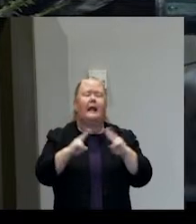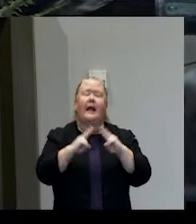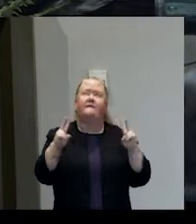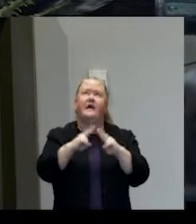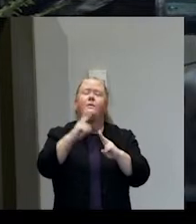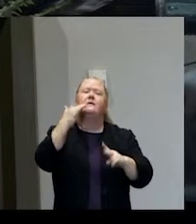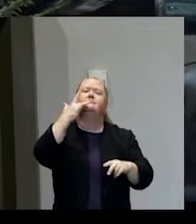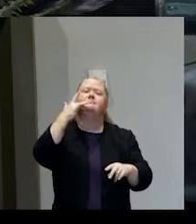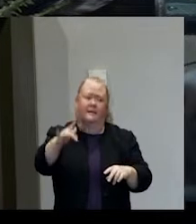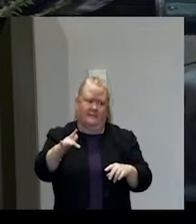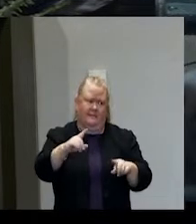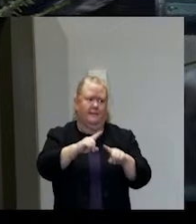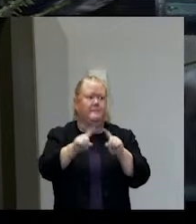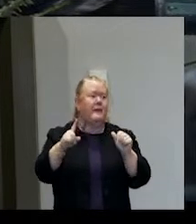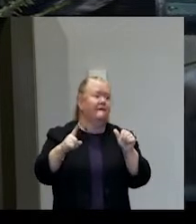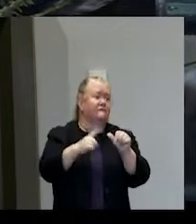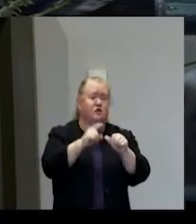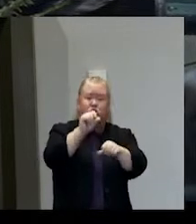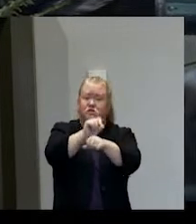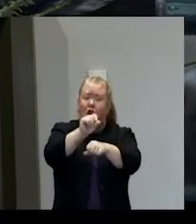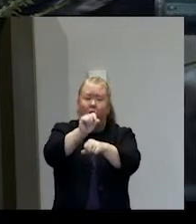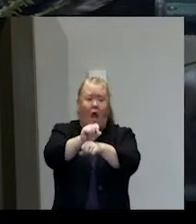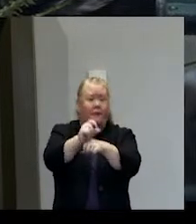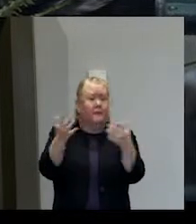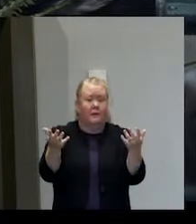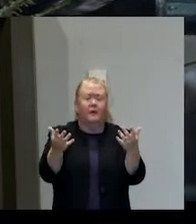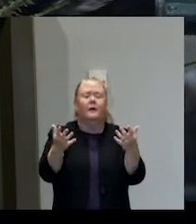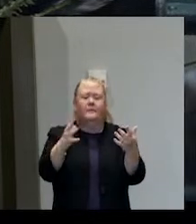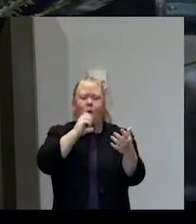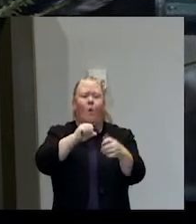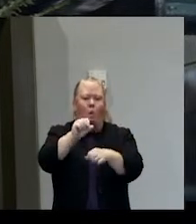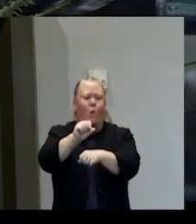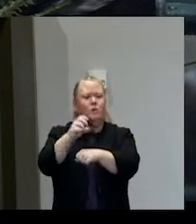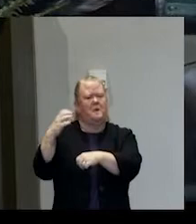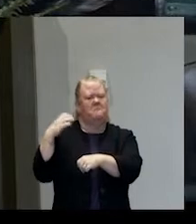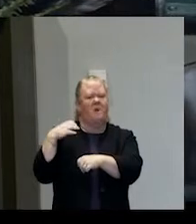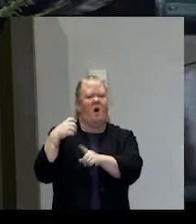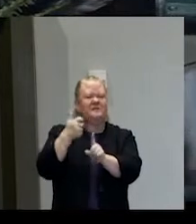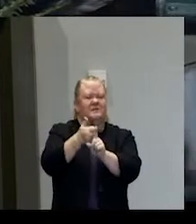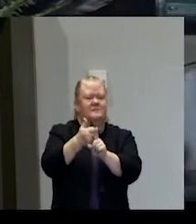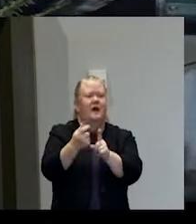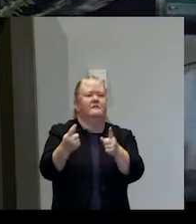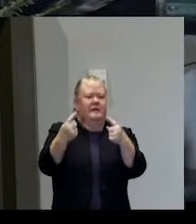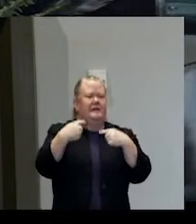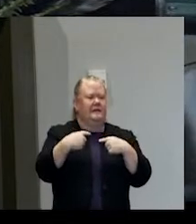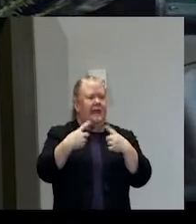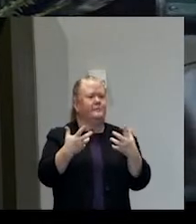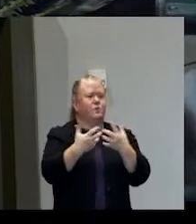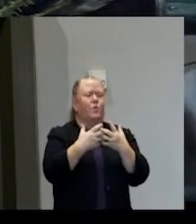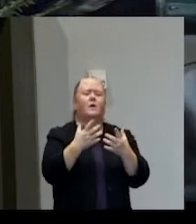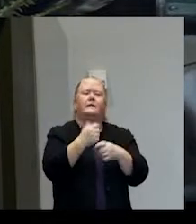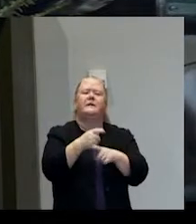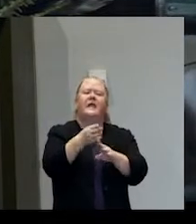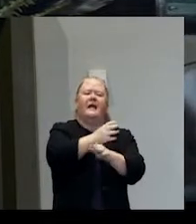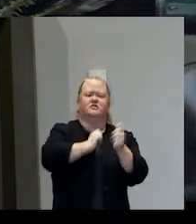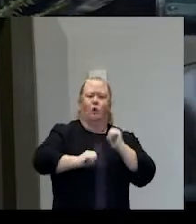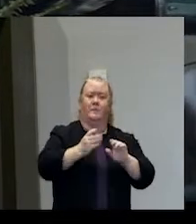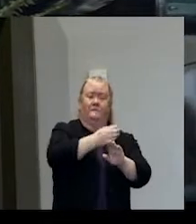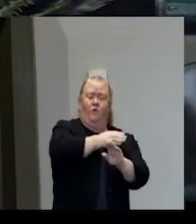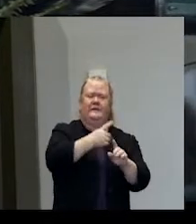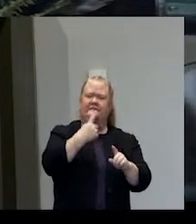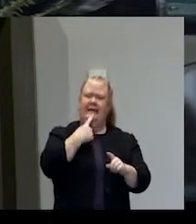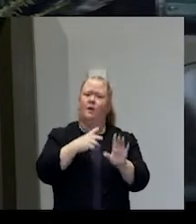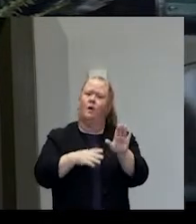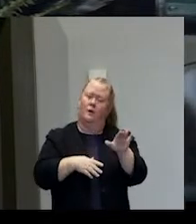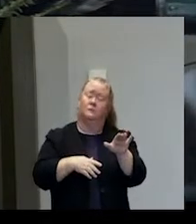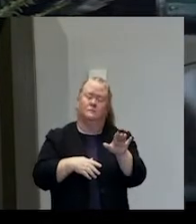lucky. I got my first job was my old boss, who came to a comedy club and saw me perform. And I remember he said to me,